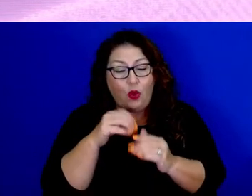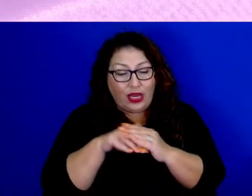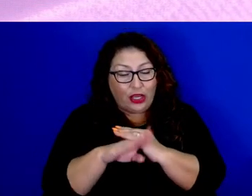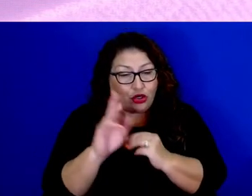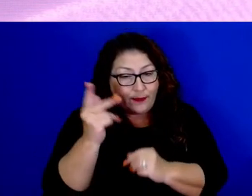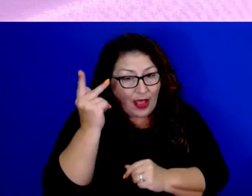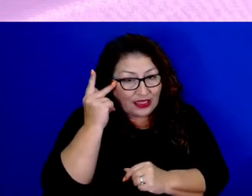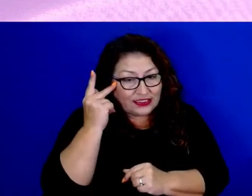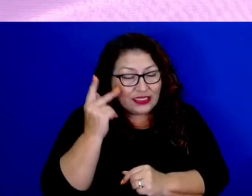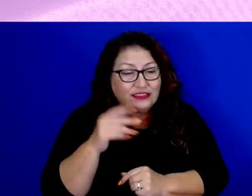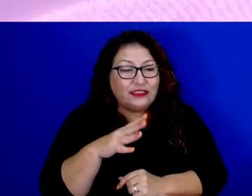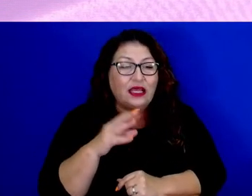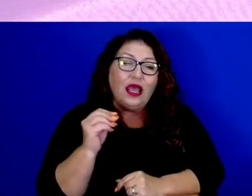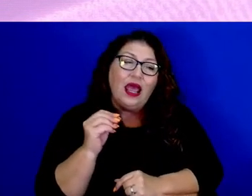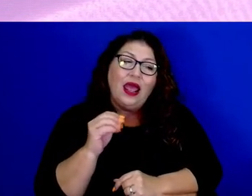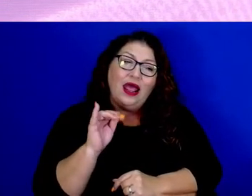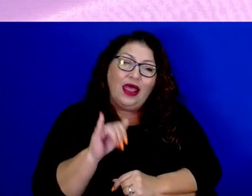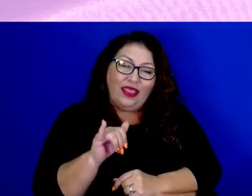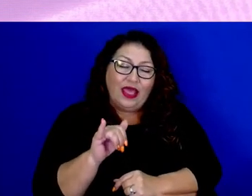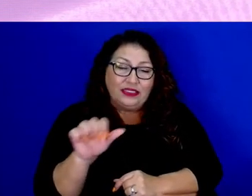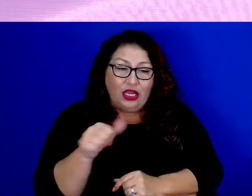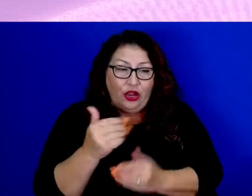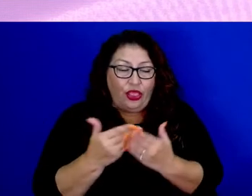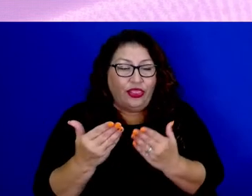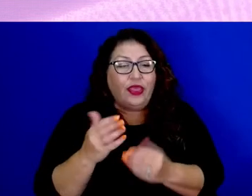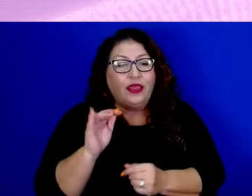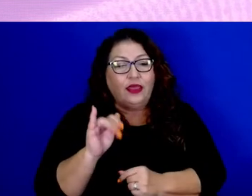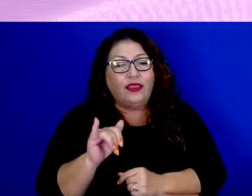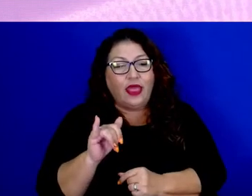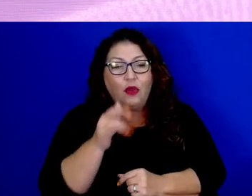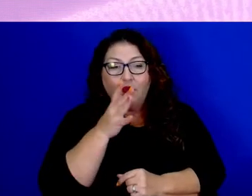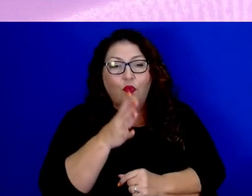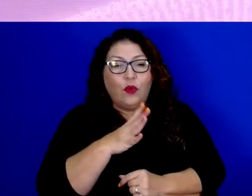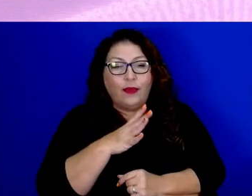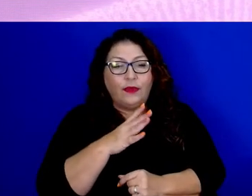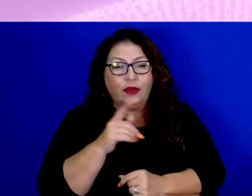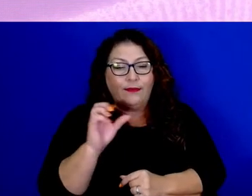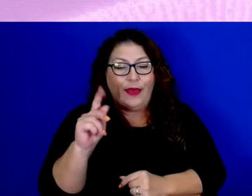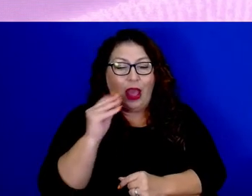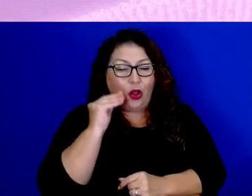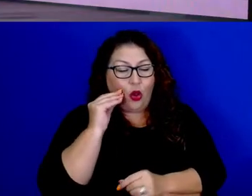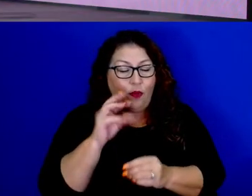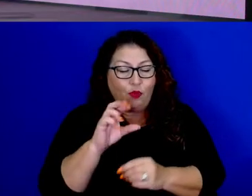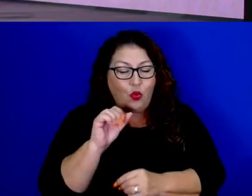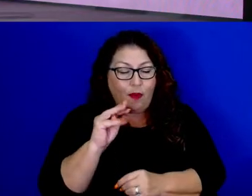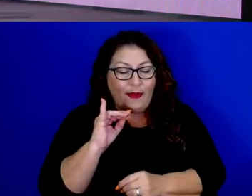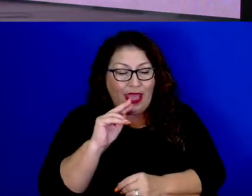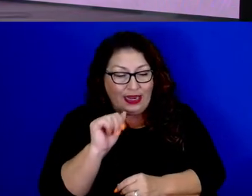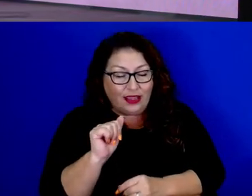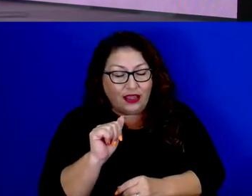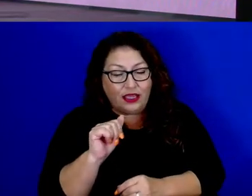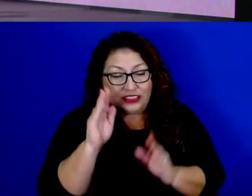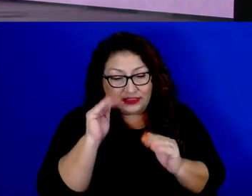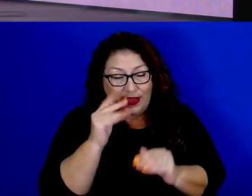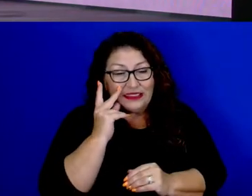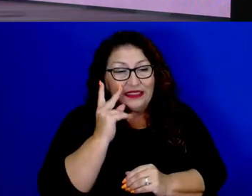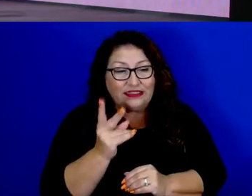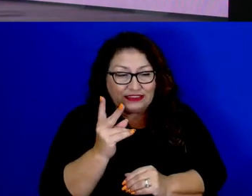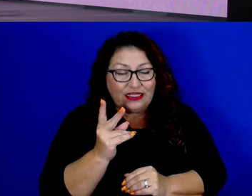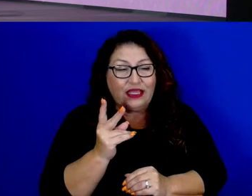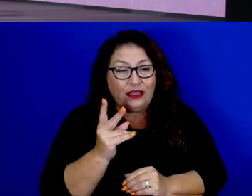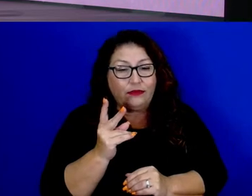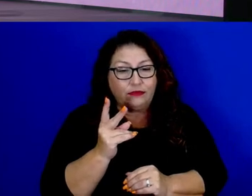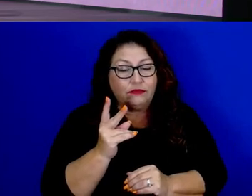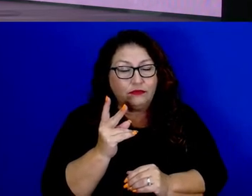And that's another thing that women back home in Romania are expecting to see, moved. And